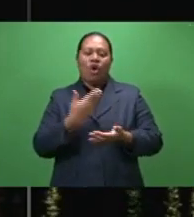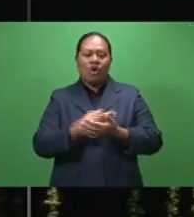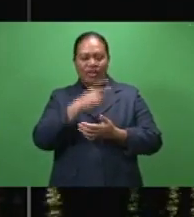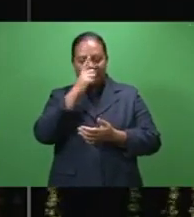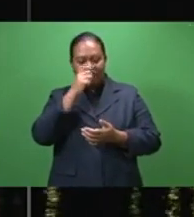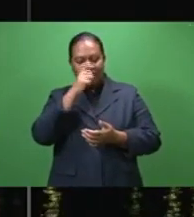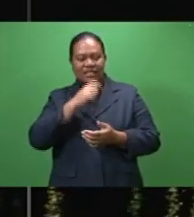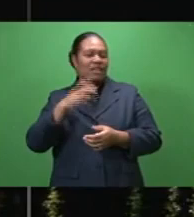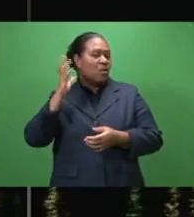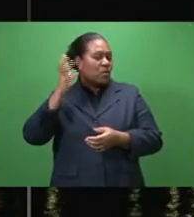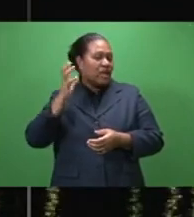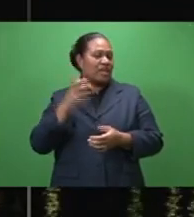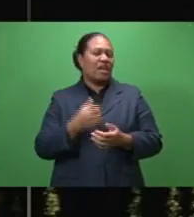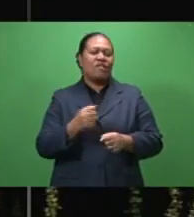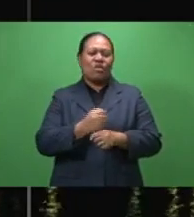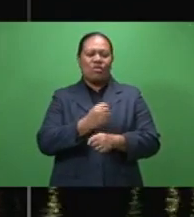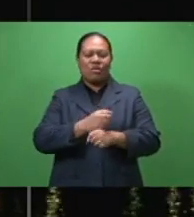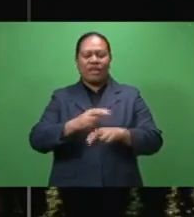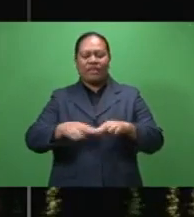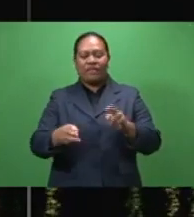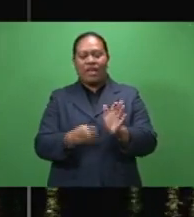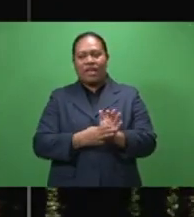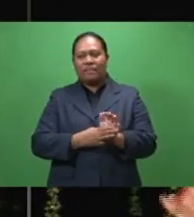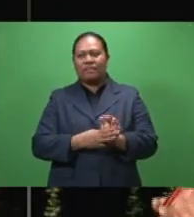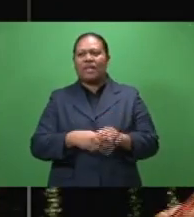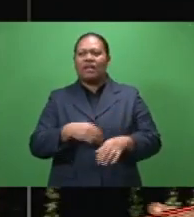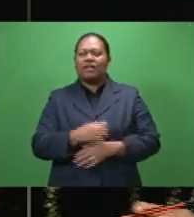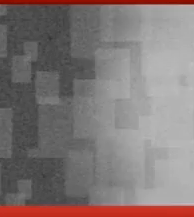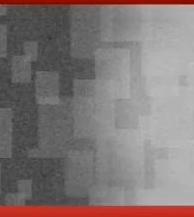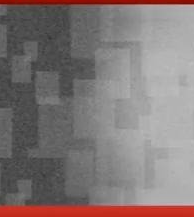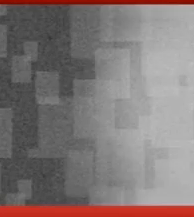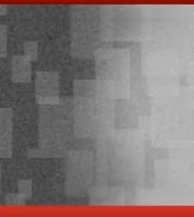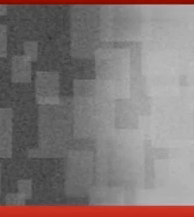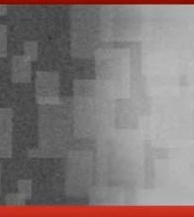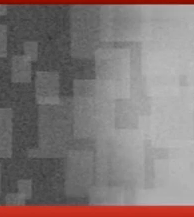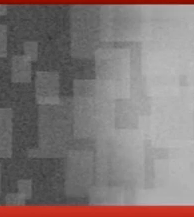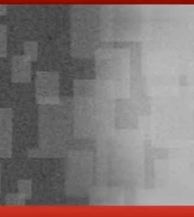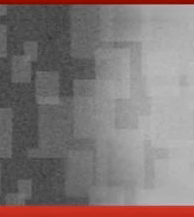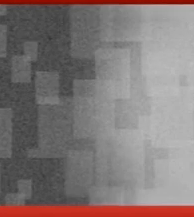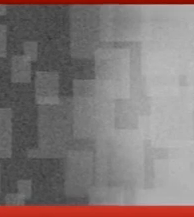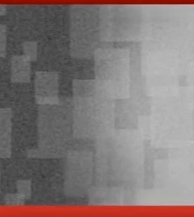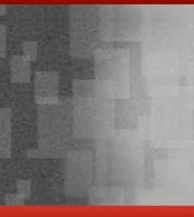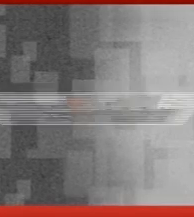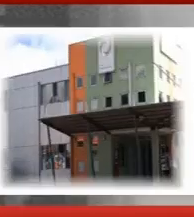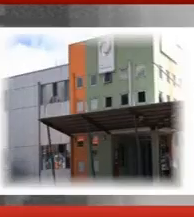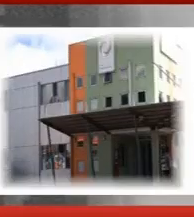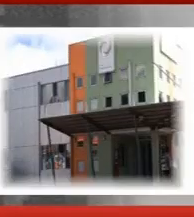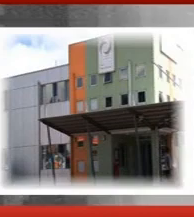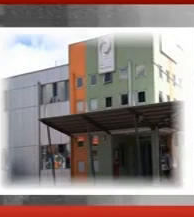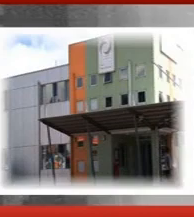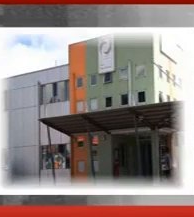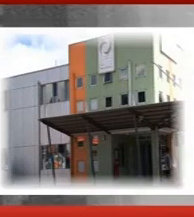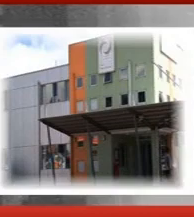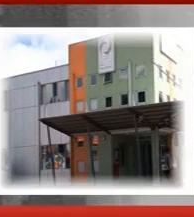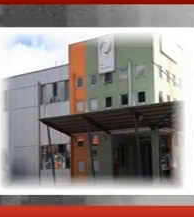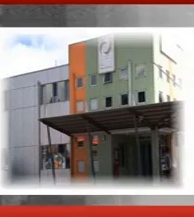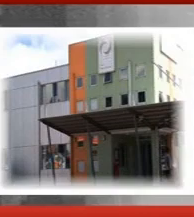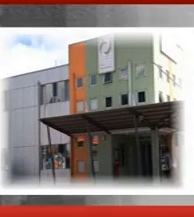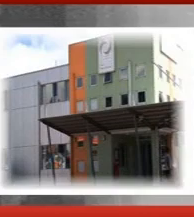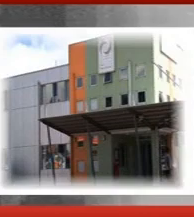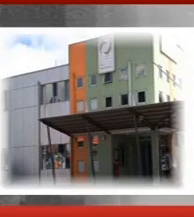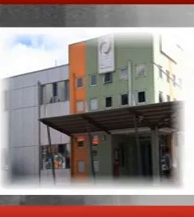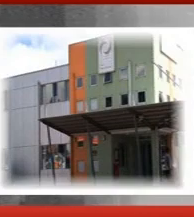to our sister radio station Gold FM. Our poll question this week we're asking, do you agree with LTA's compulsory